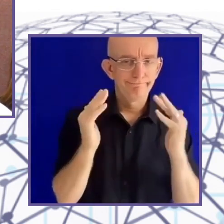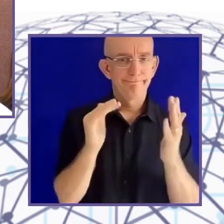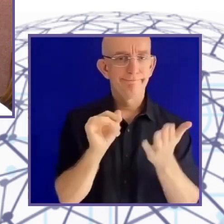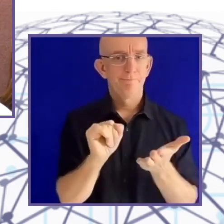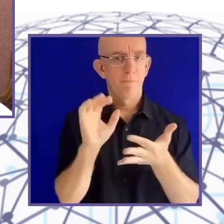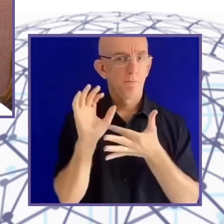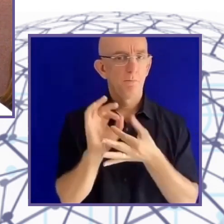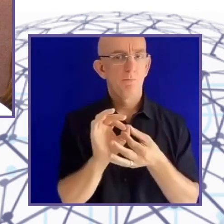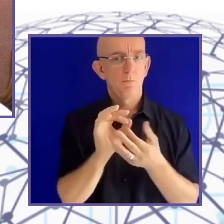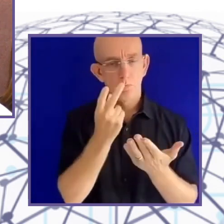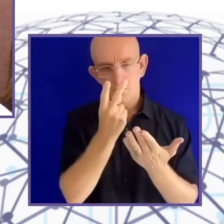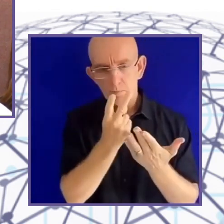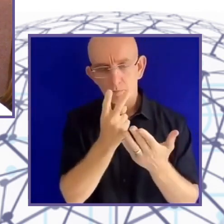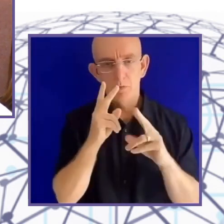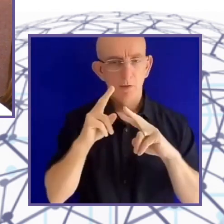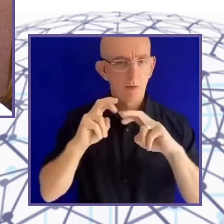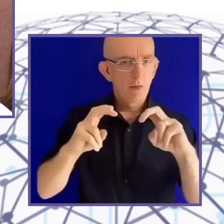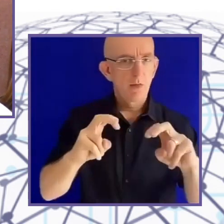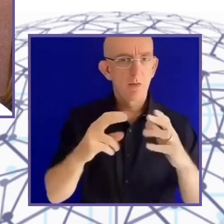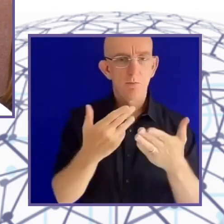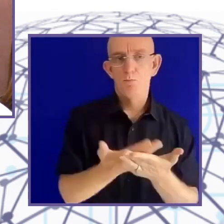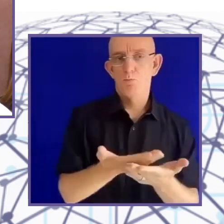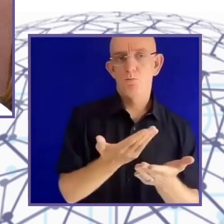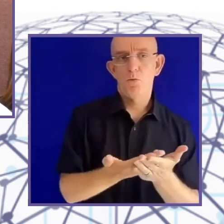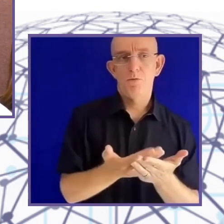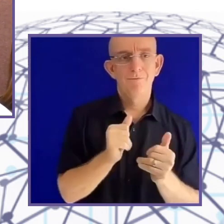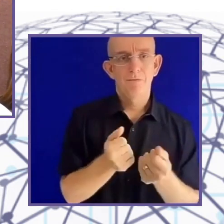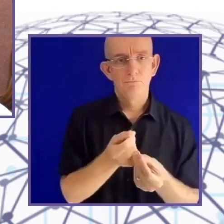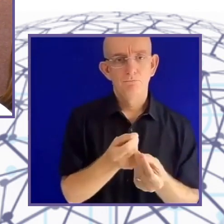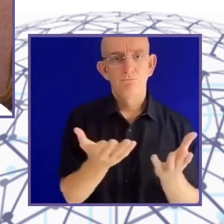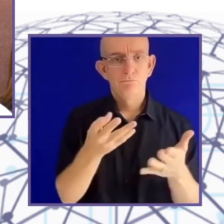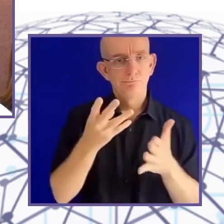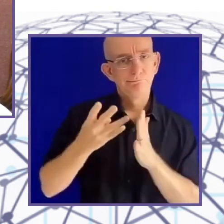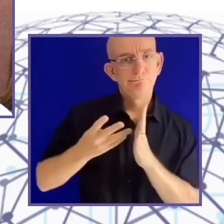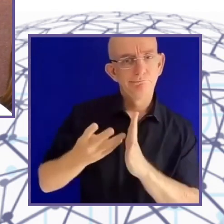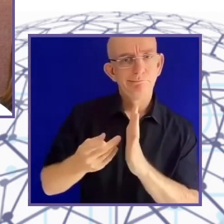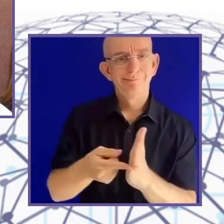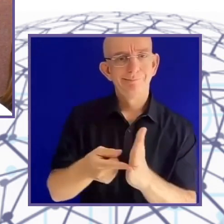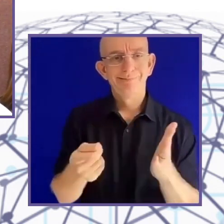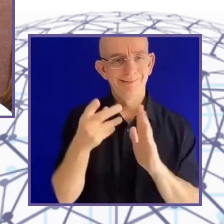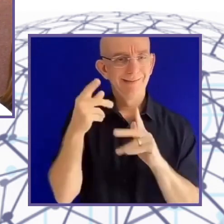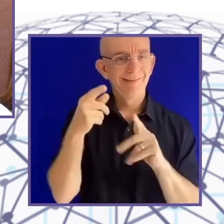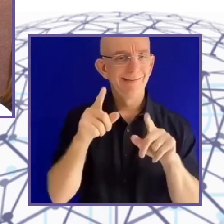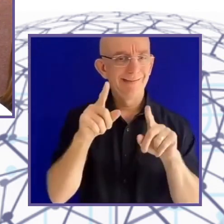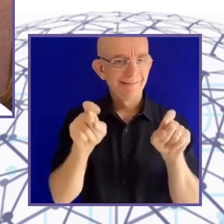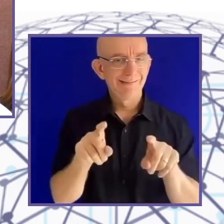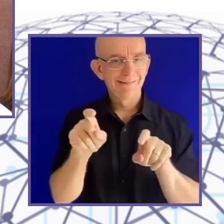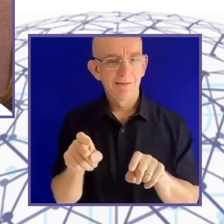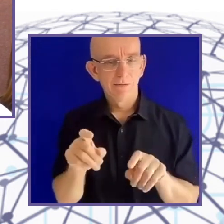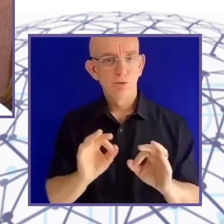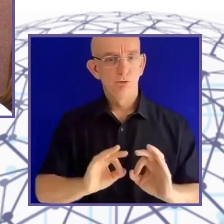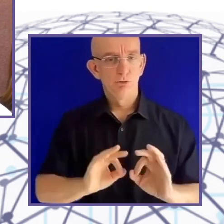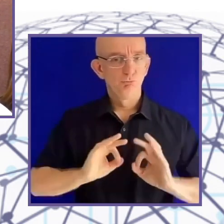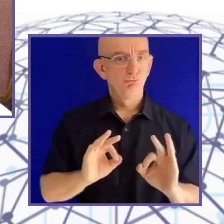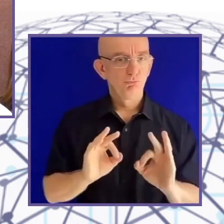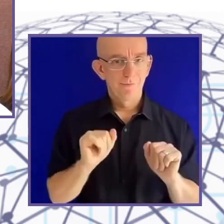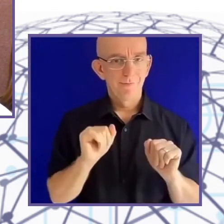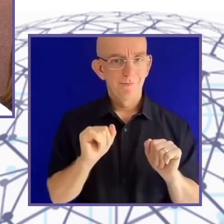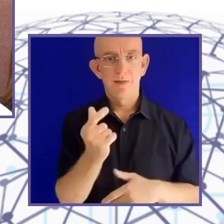we simply don't have, in Africa generally, enough audiologists or speech and language